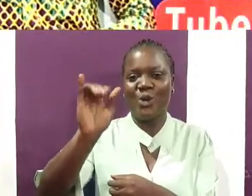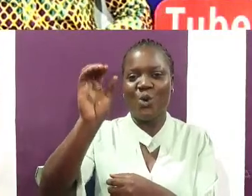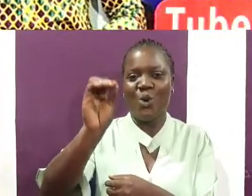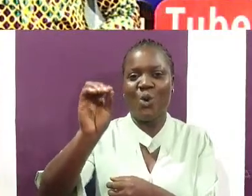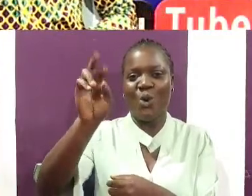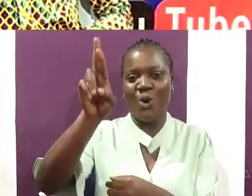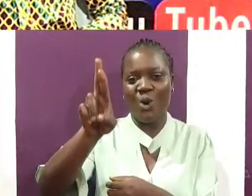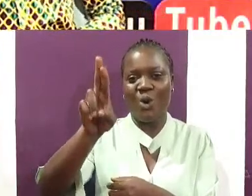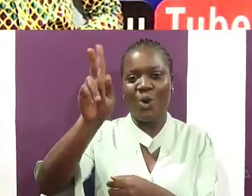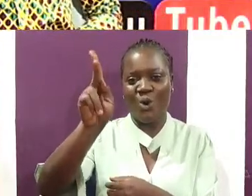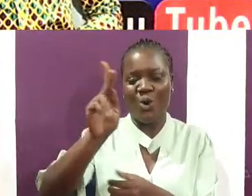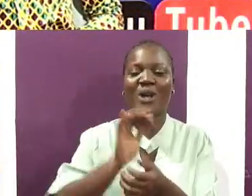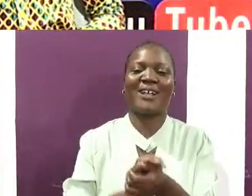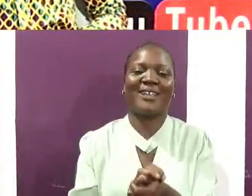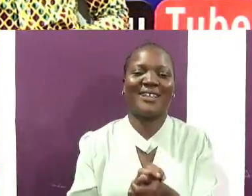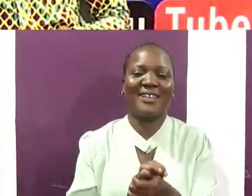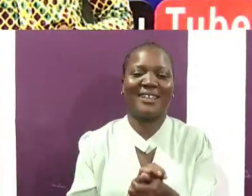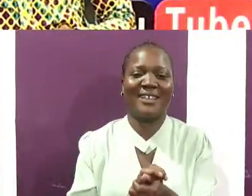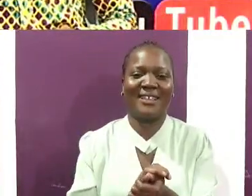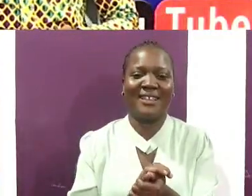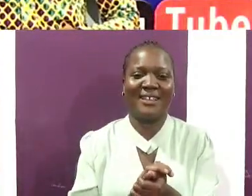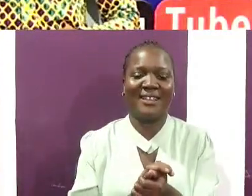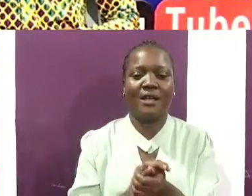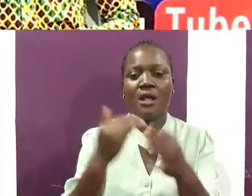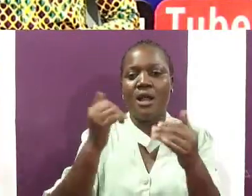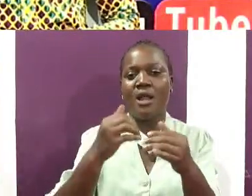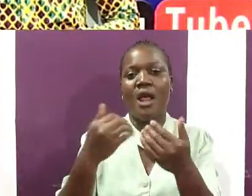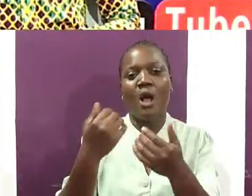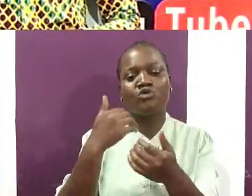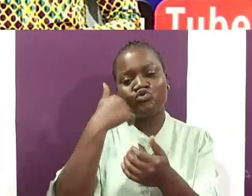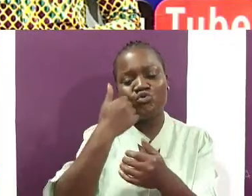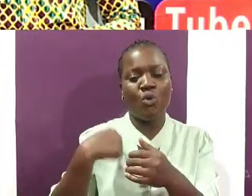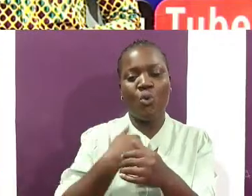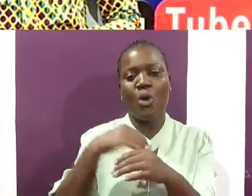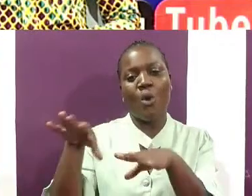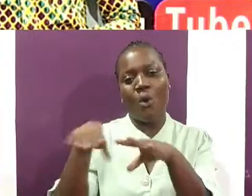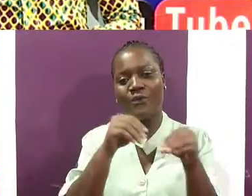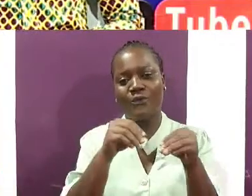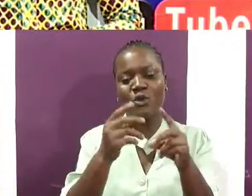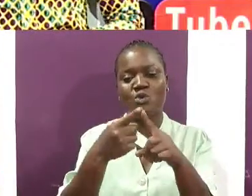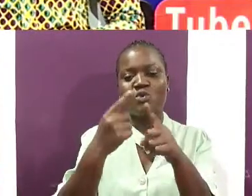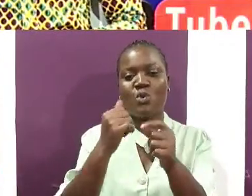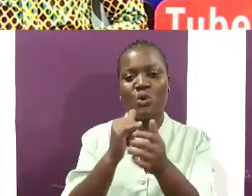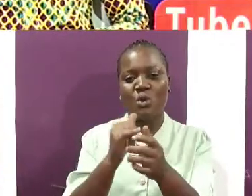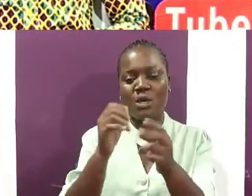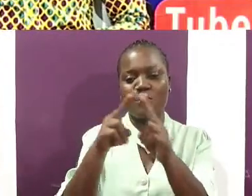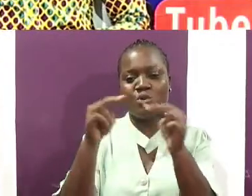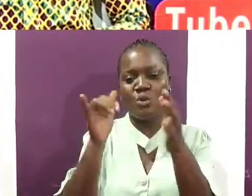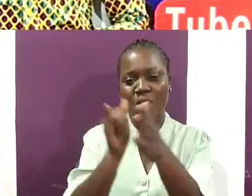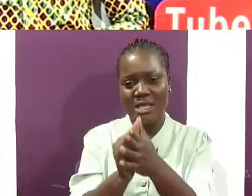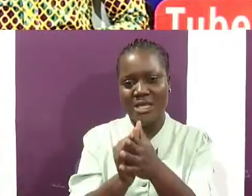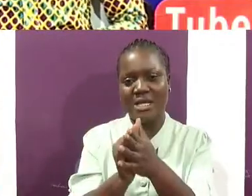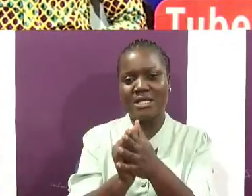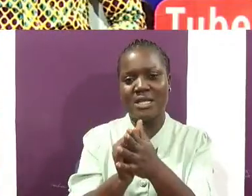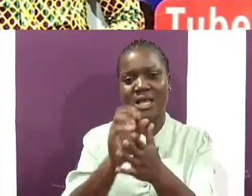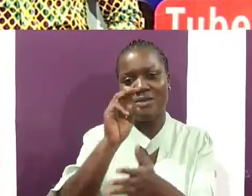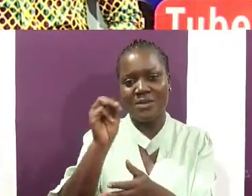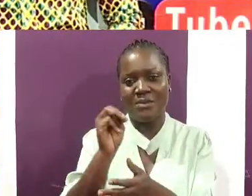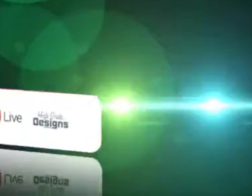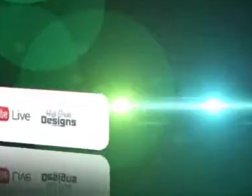Monsani Misika. Yes, signing off. No, I can't. You said, live from Memphis School of Preaching, okay. Michael